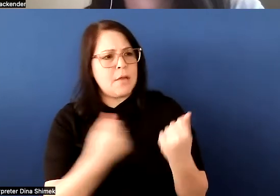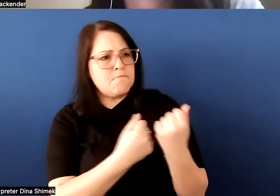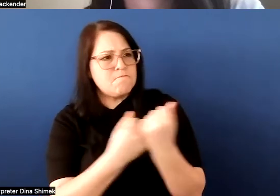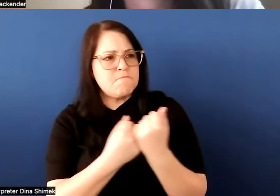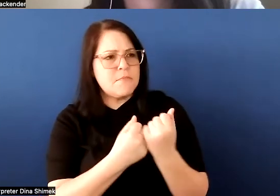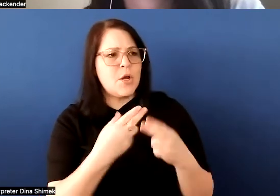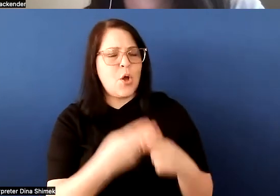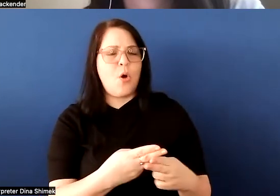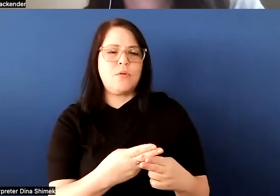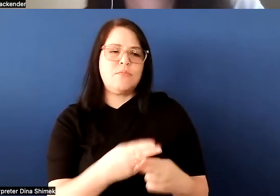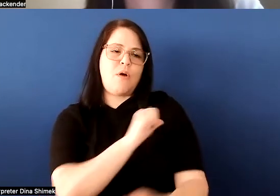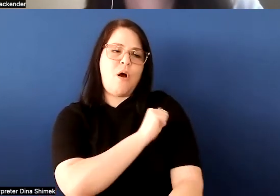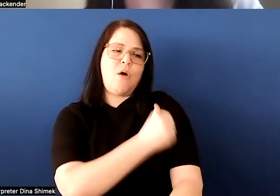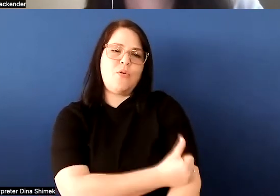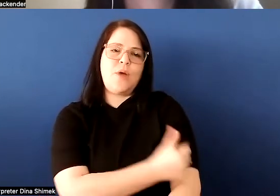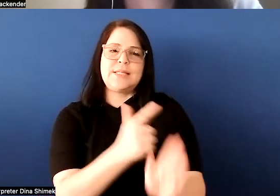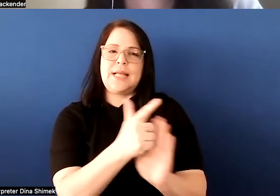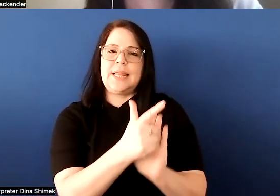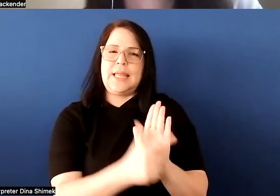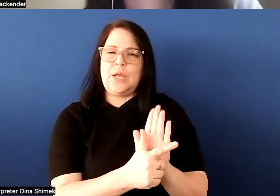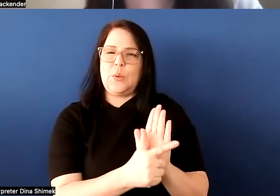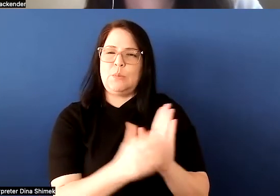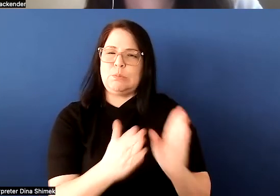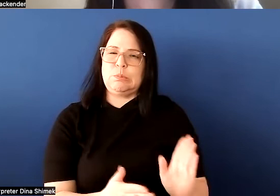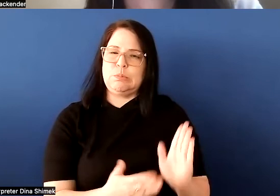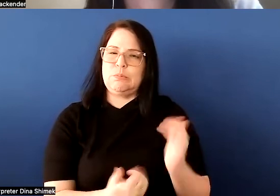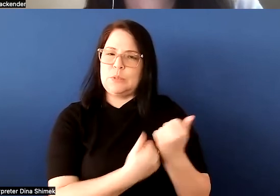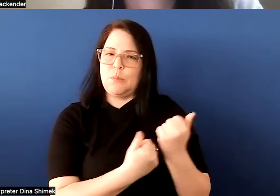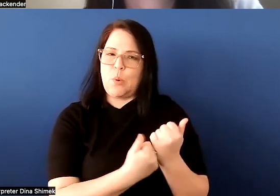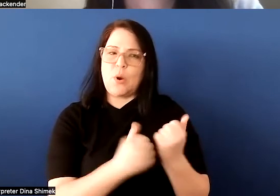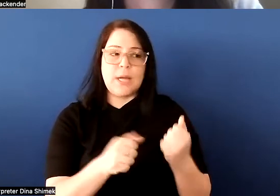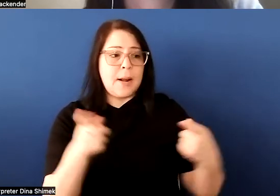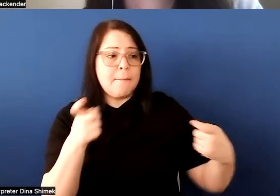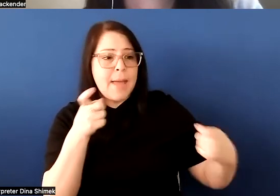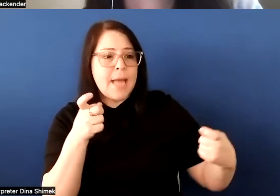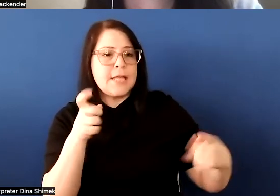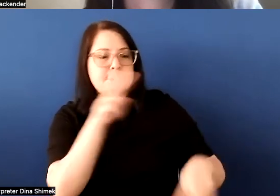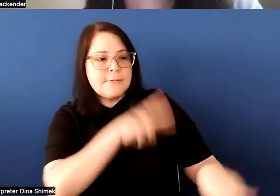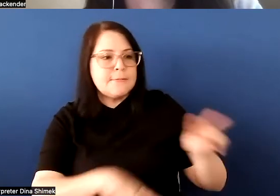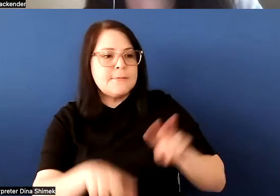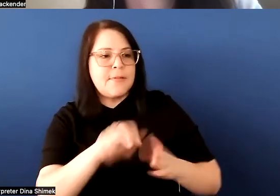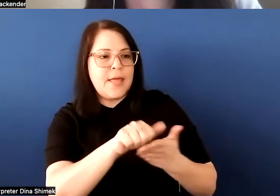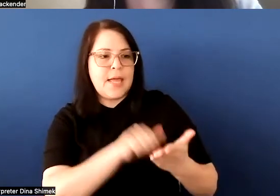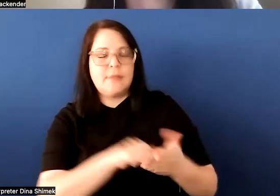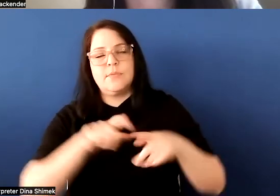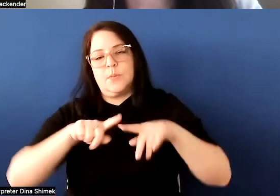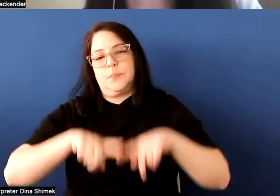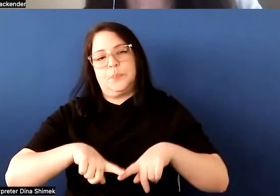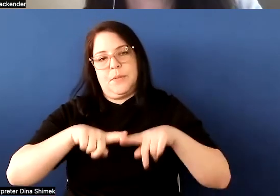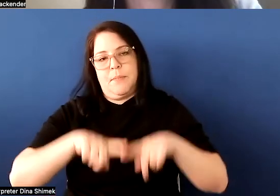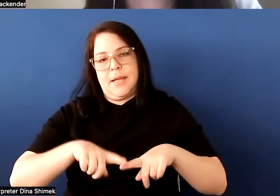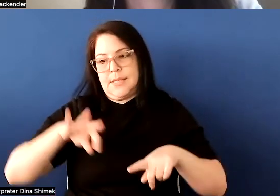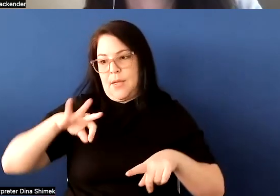call authorized legal representative. They can manage the account, and that could range depending on the